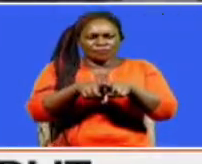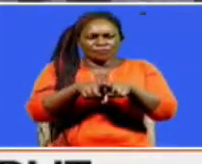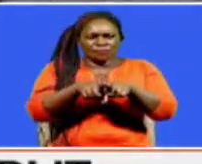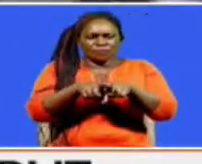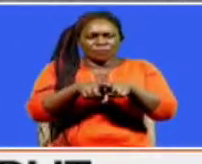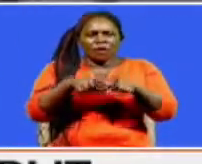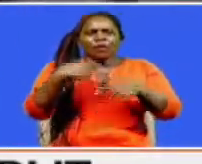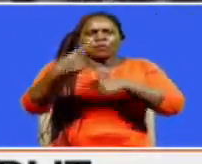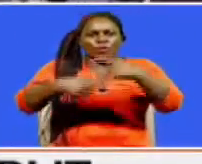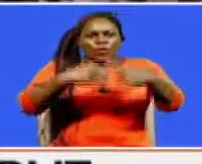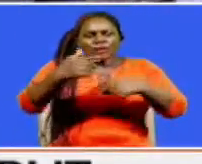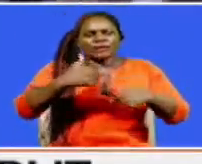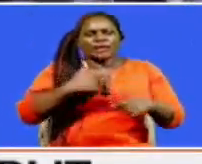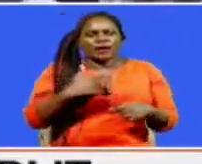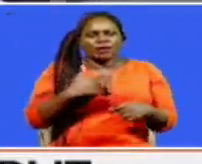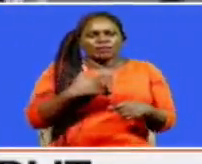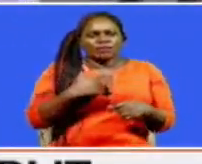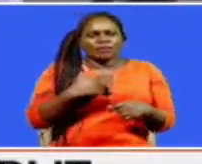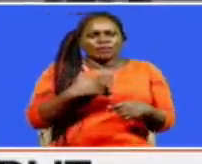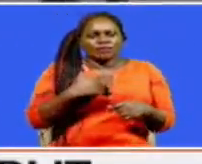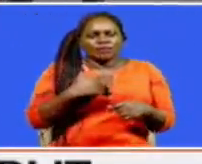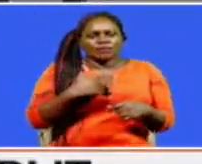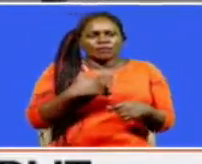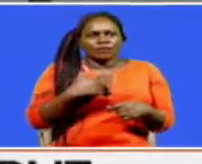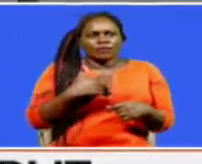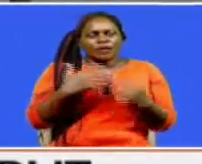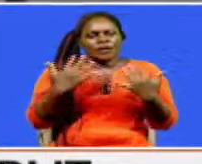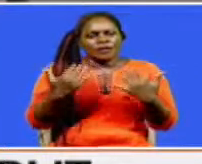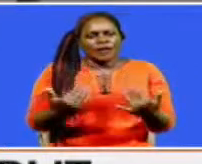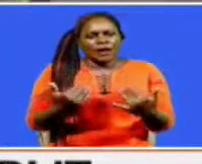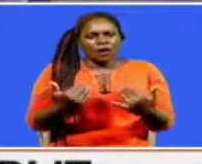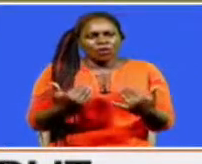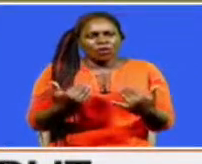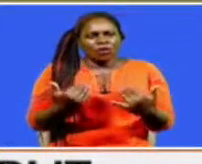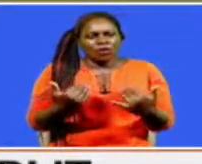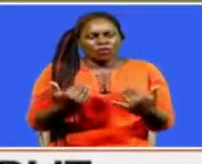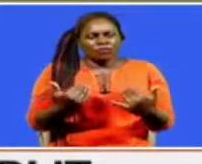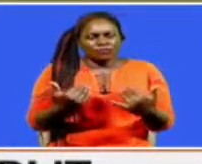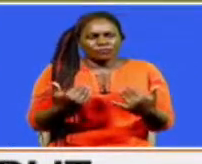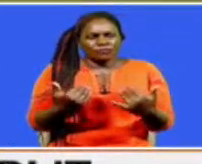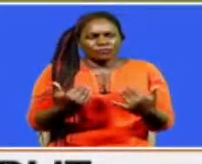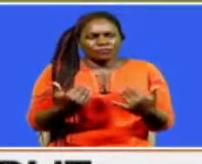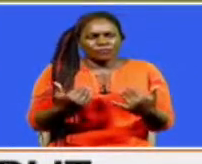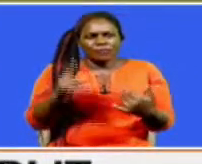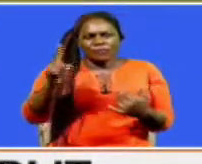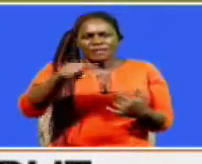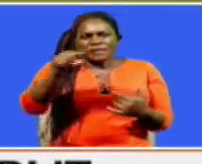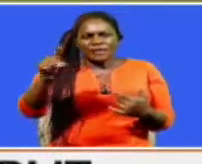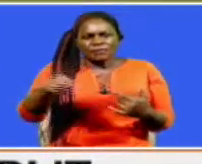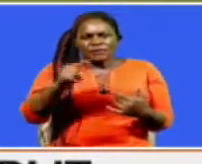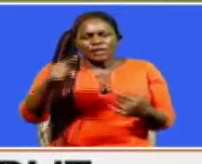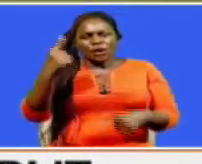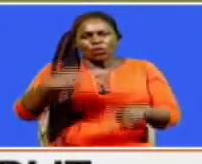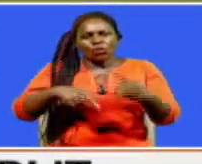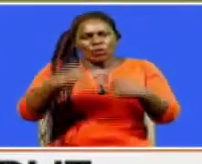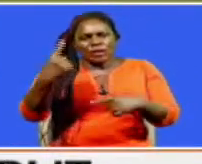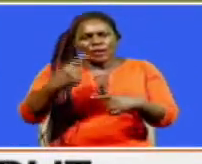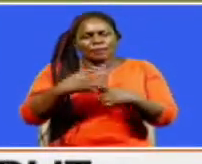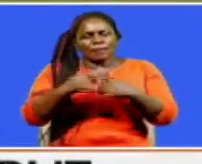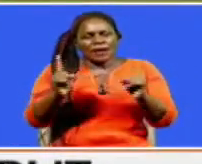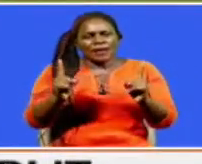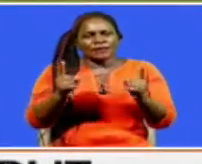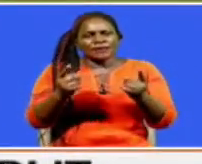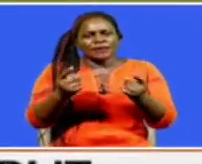za progress, na ndio ku ensure at least kila day naendelea ku grow. We had a couple of mistakes, yes we won, but it's